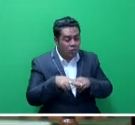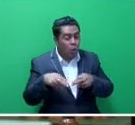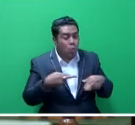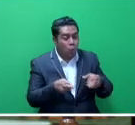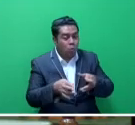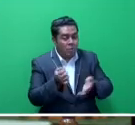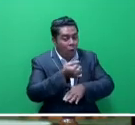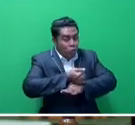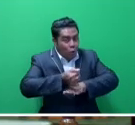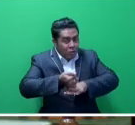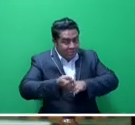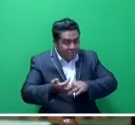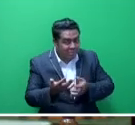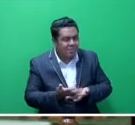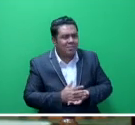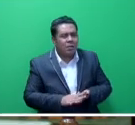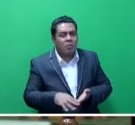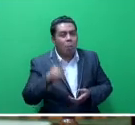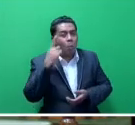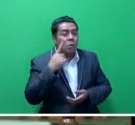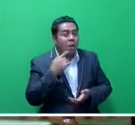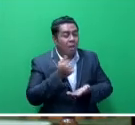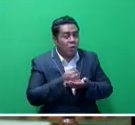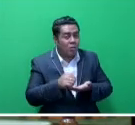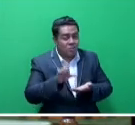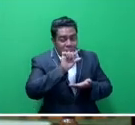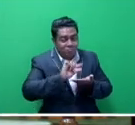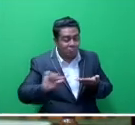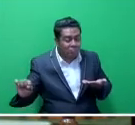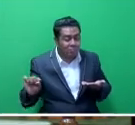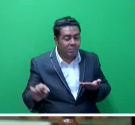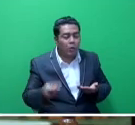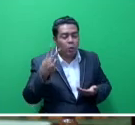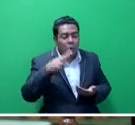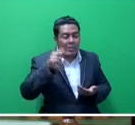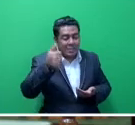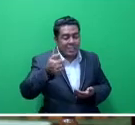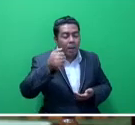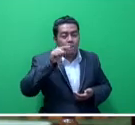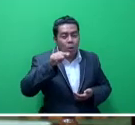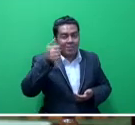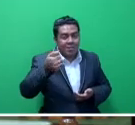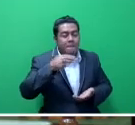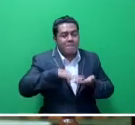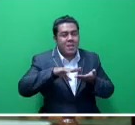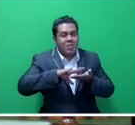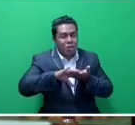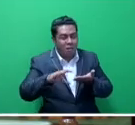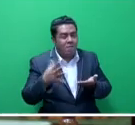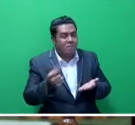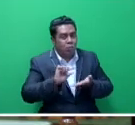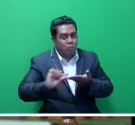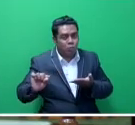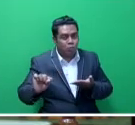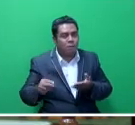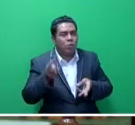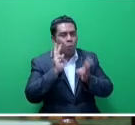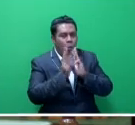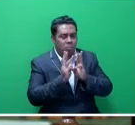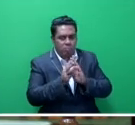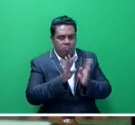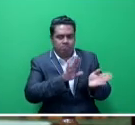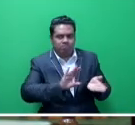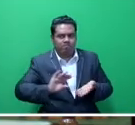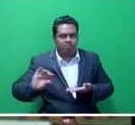$195 million to the Water Authority of Fiji, and $26.6 million to the Ministry of Infrastructure and Meteorological Services.